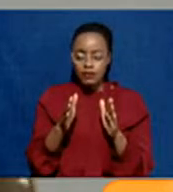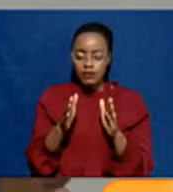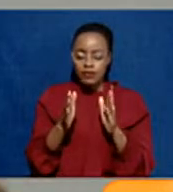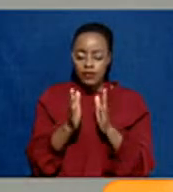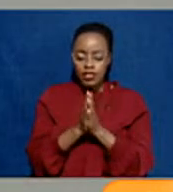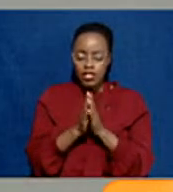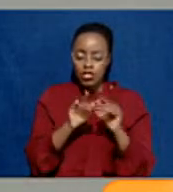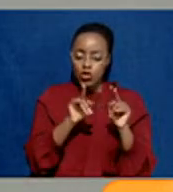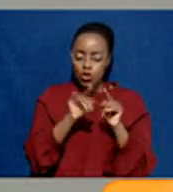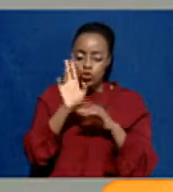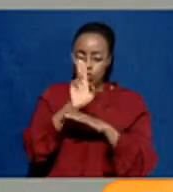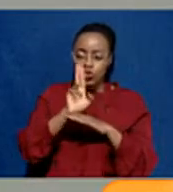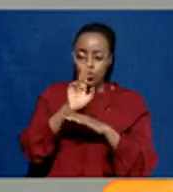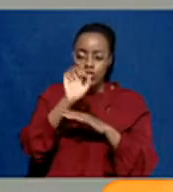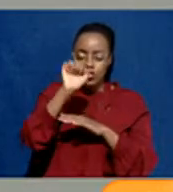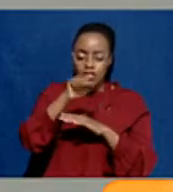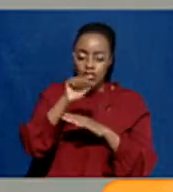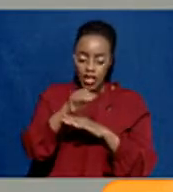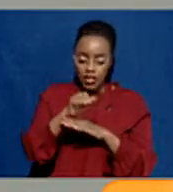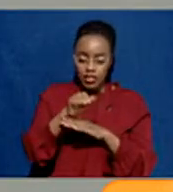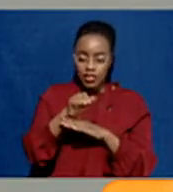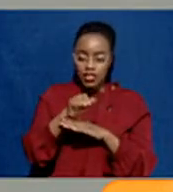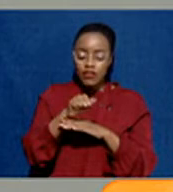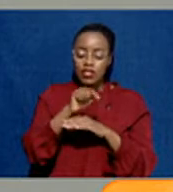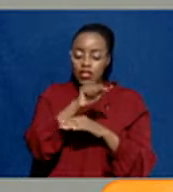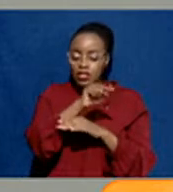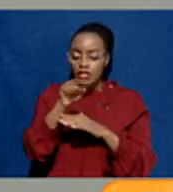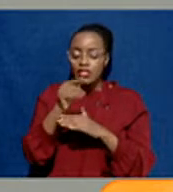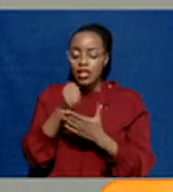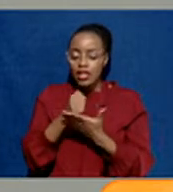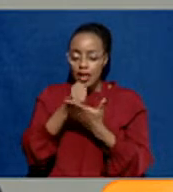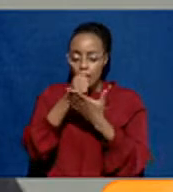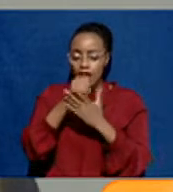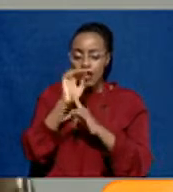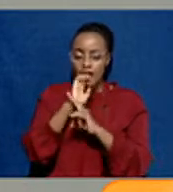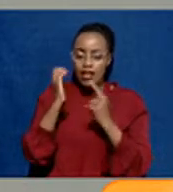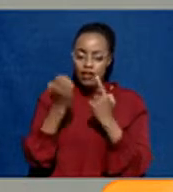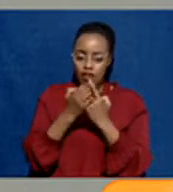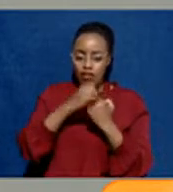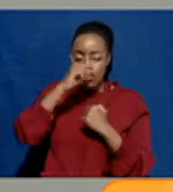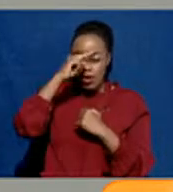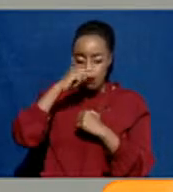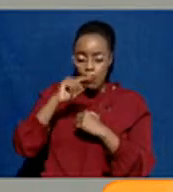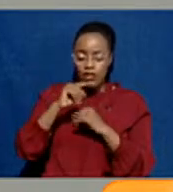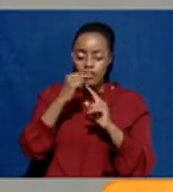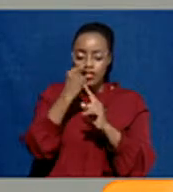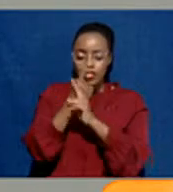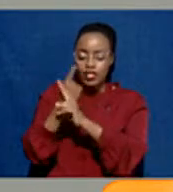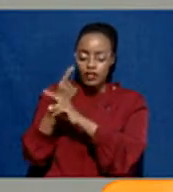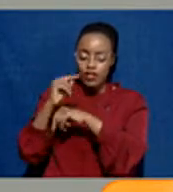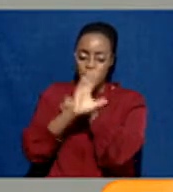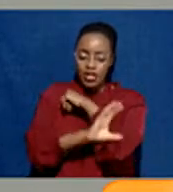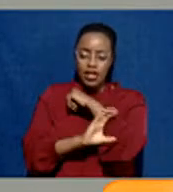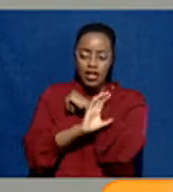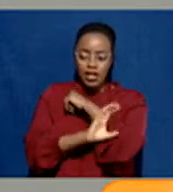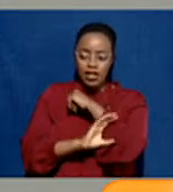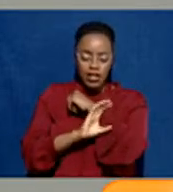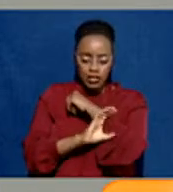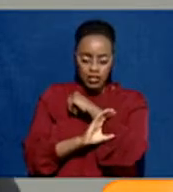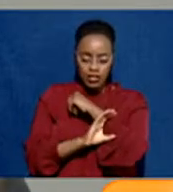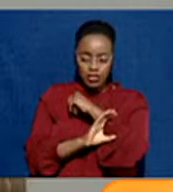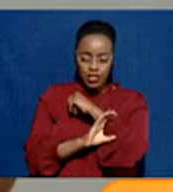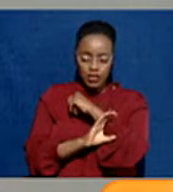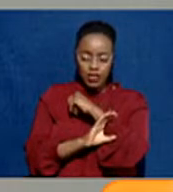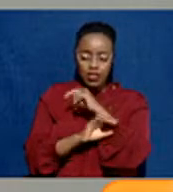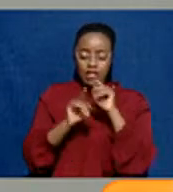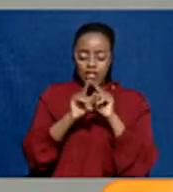and be used. And those enabling environments are the policies in different countries,